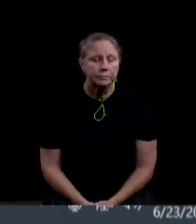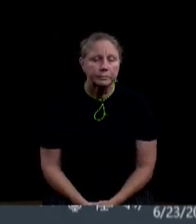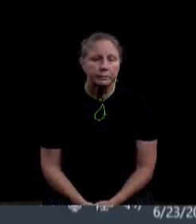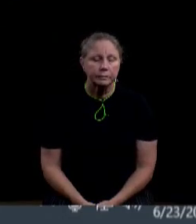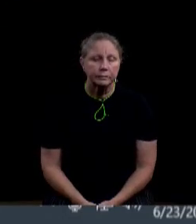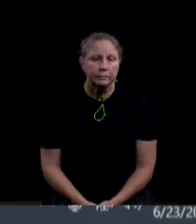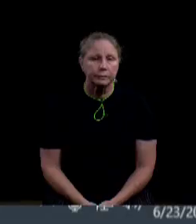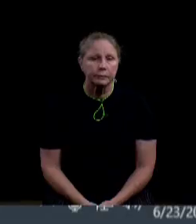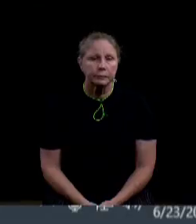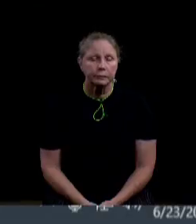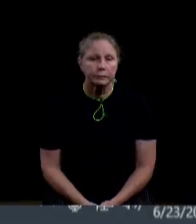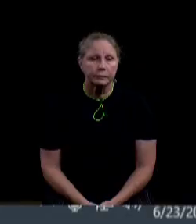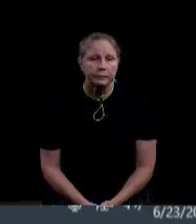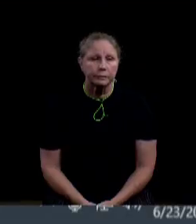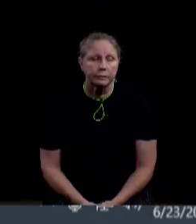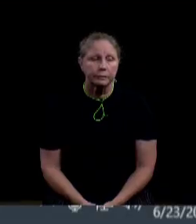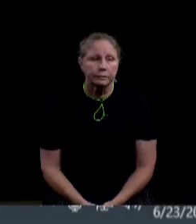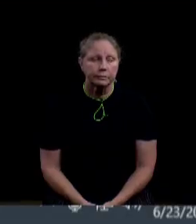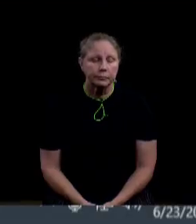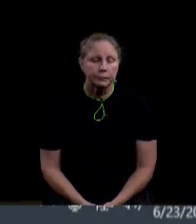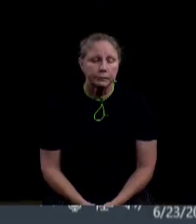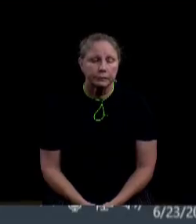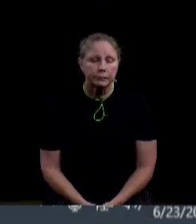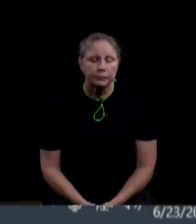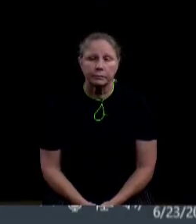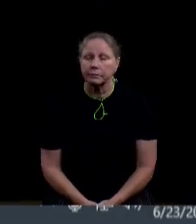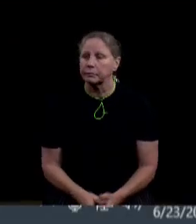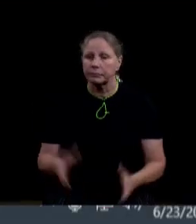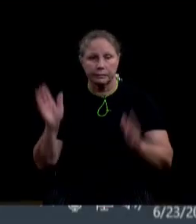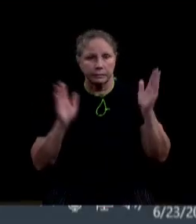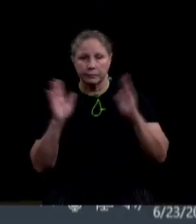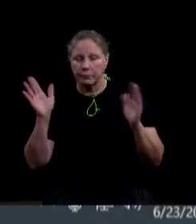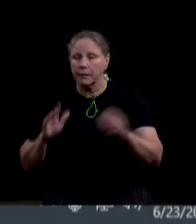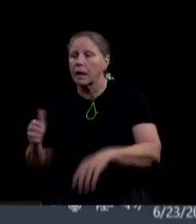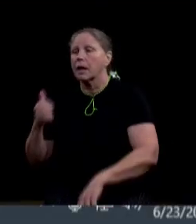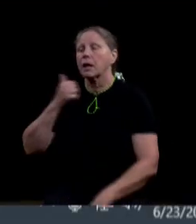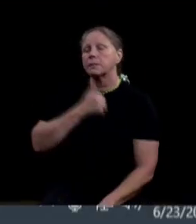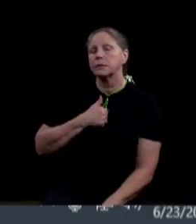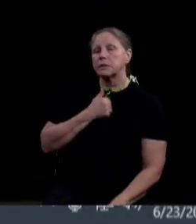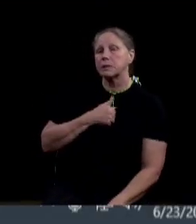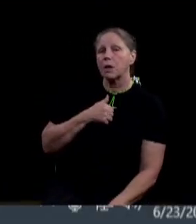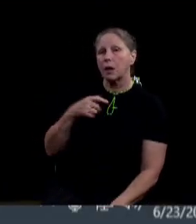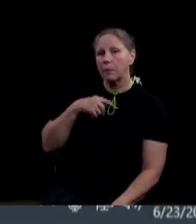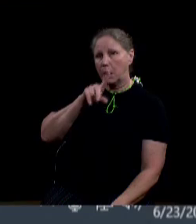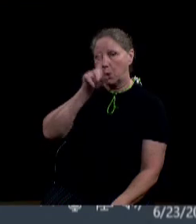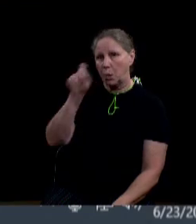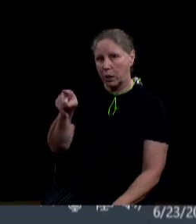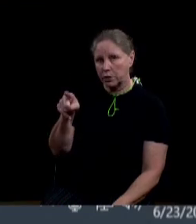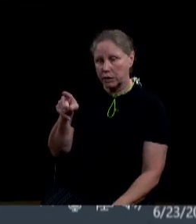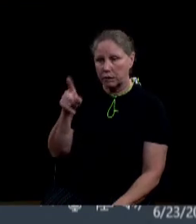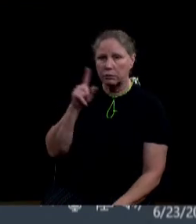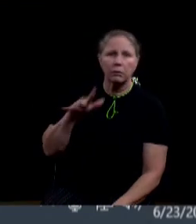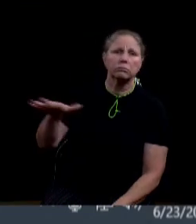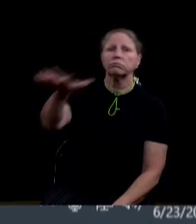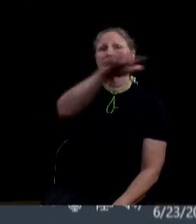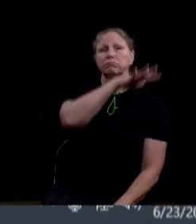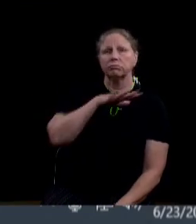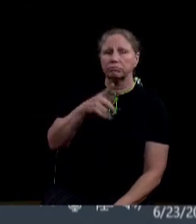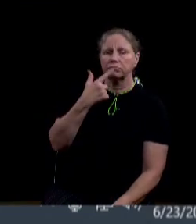Dylan, Sorry. you muted. Yep, sorry. Another question I've heard in the community is if customers come in